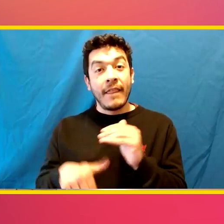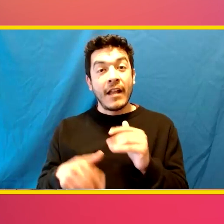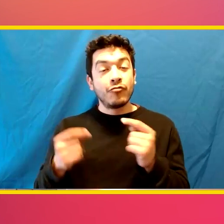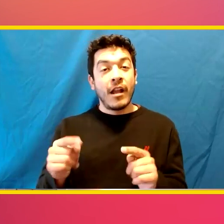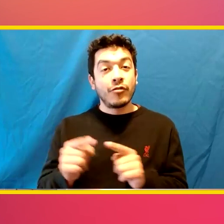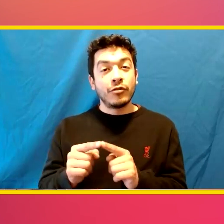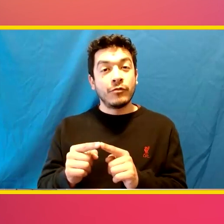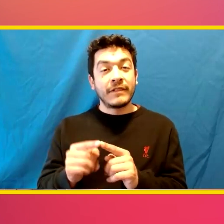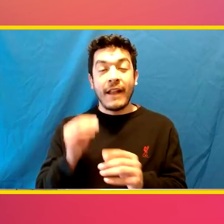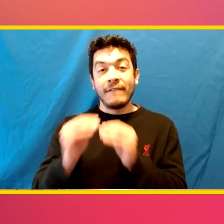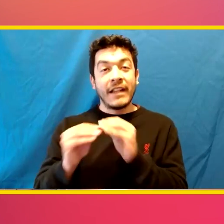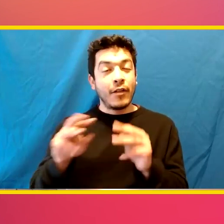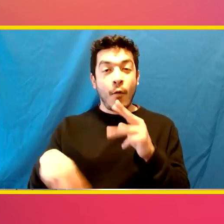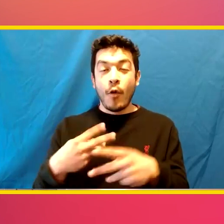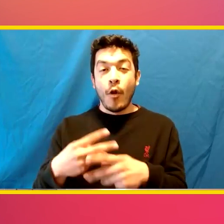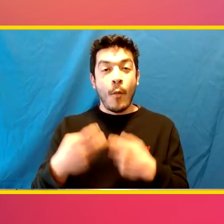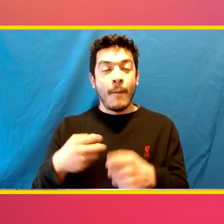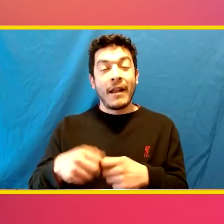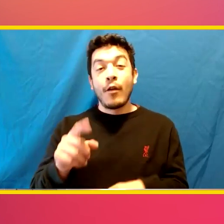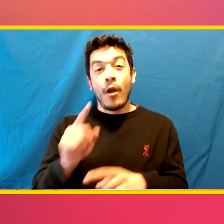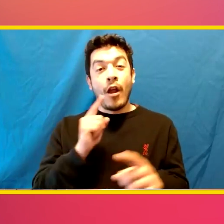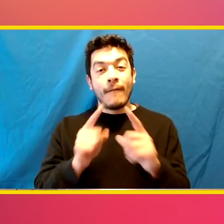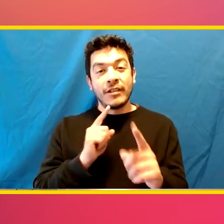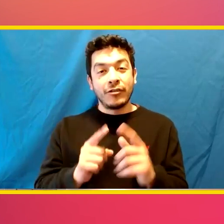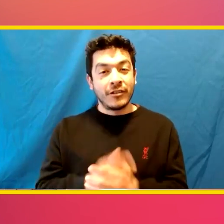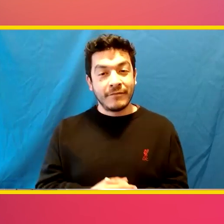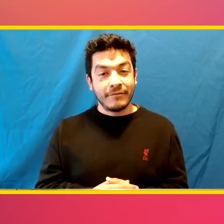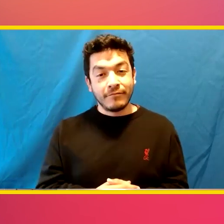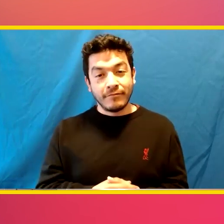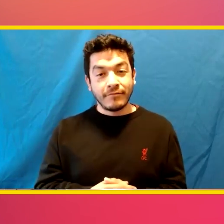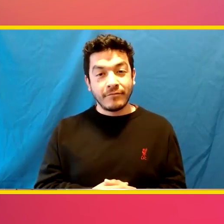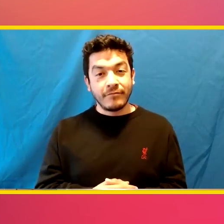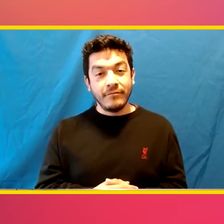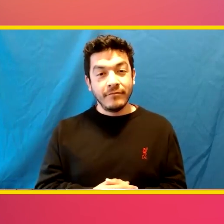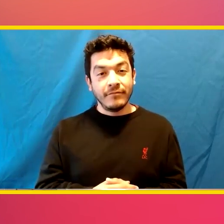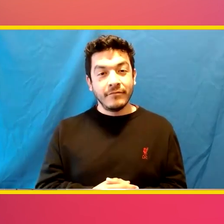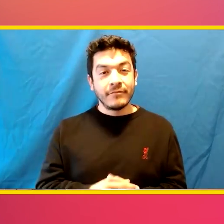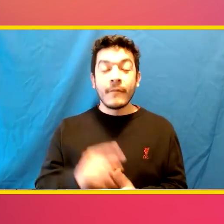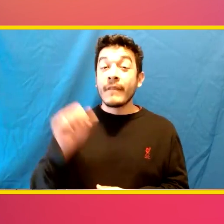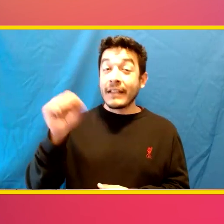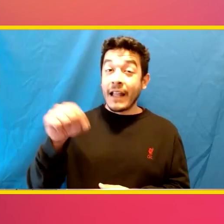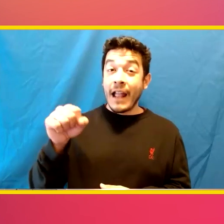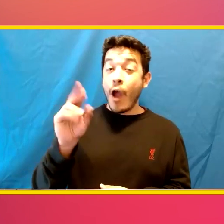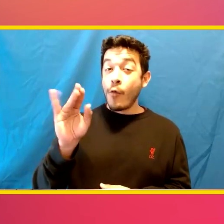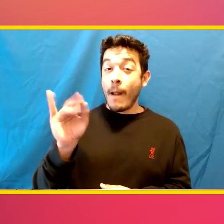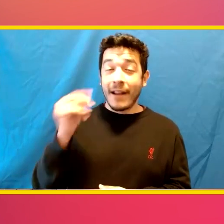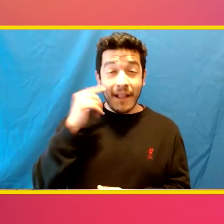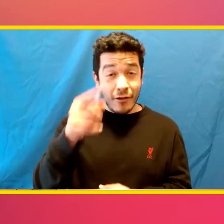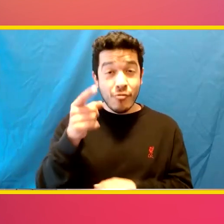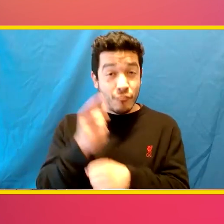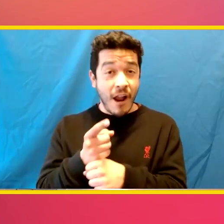than trying to fix the world's problems in one conversation. Yeah, Robin, I think you're right.